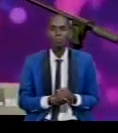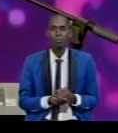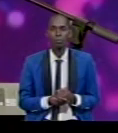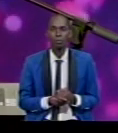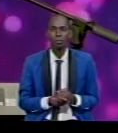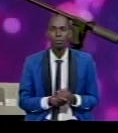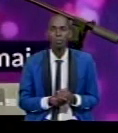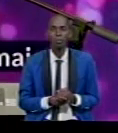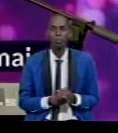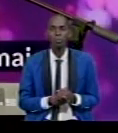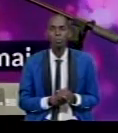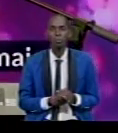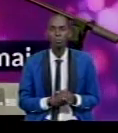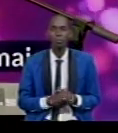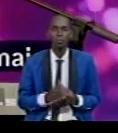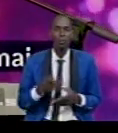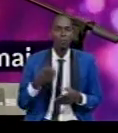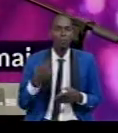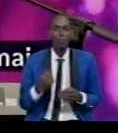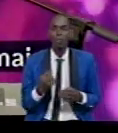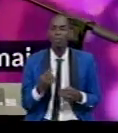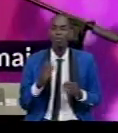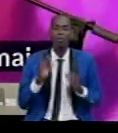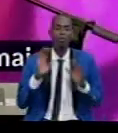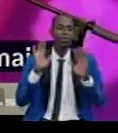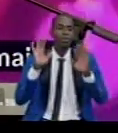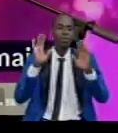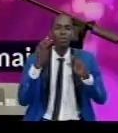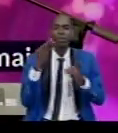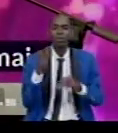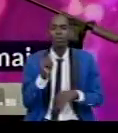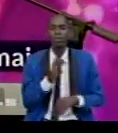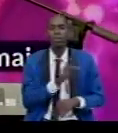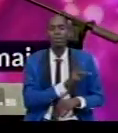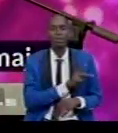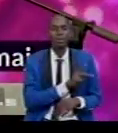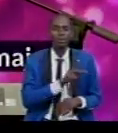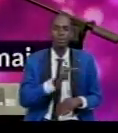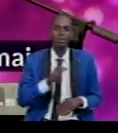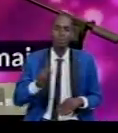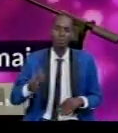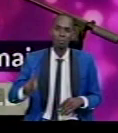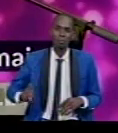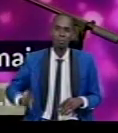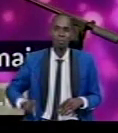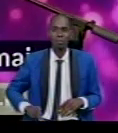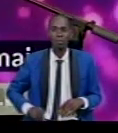The splendor of the King,